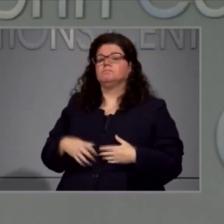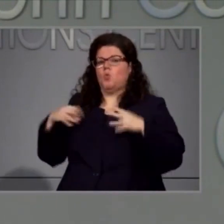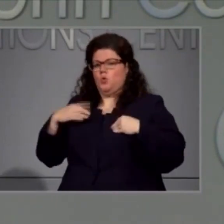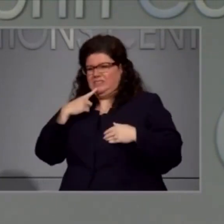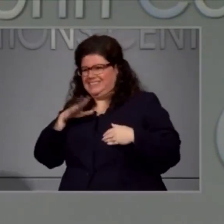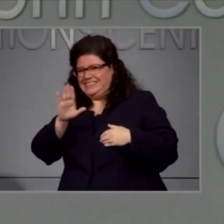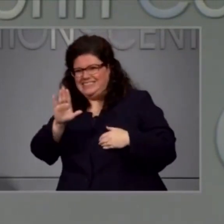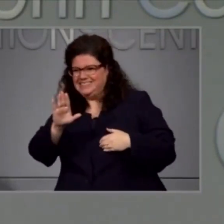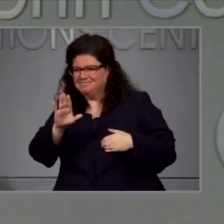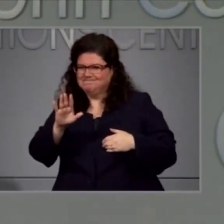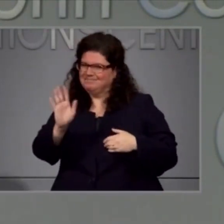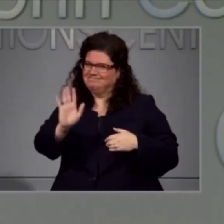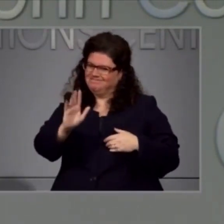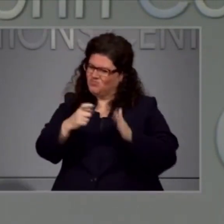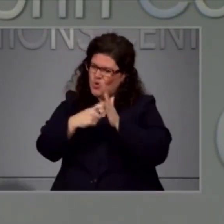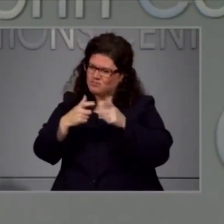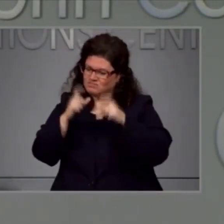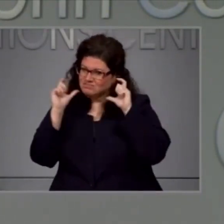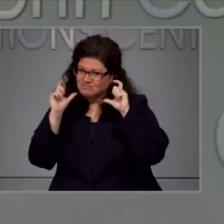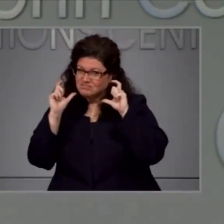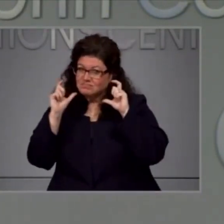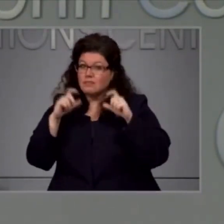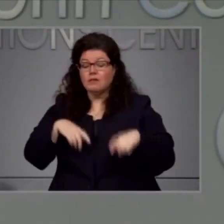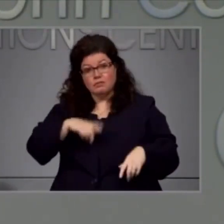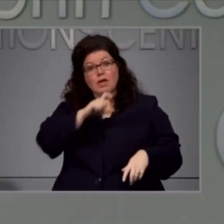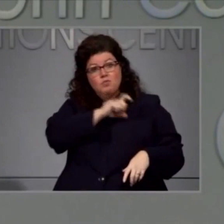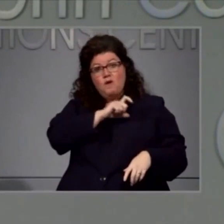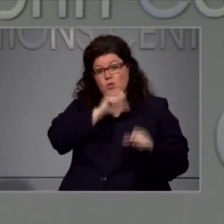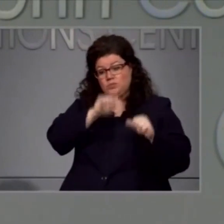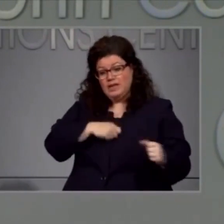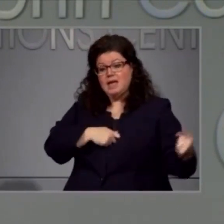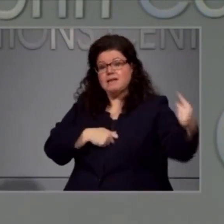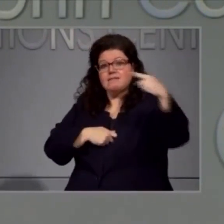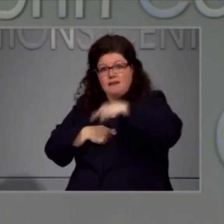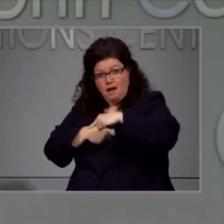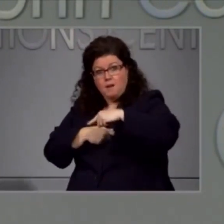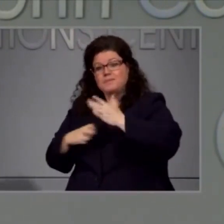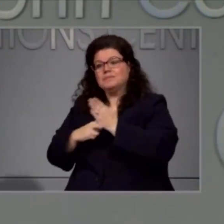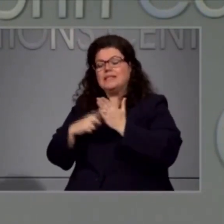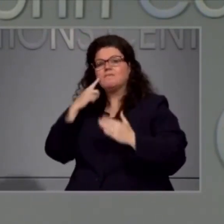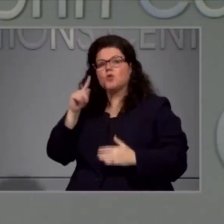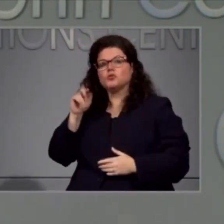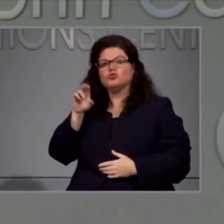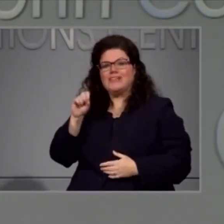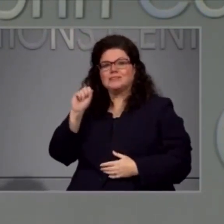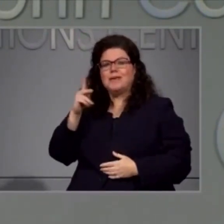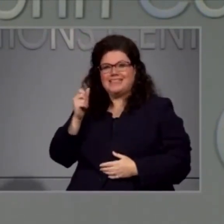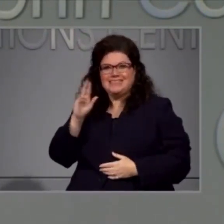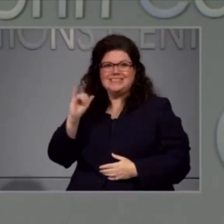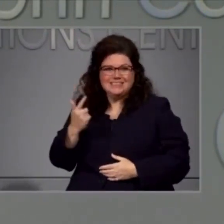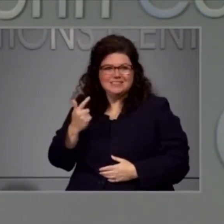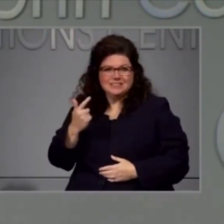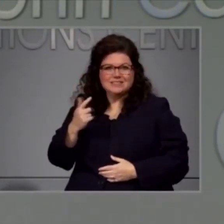says I'm not going to do it, then law enforcement can also use trespassing laws and other laws that